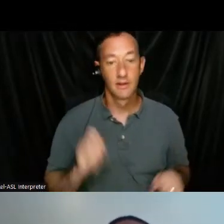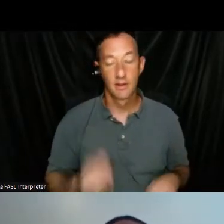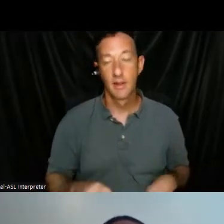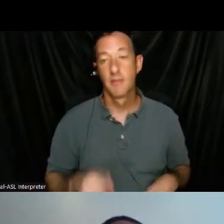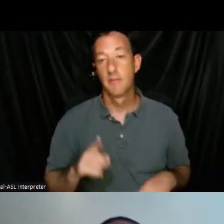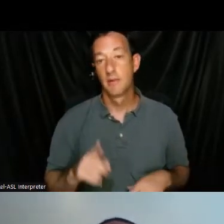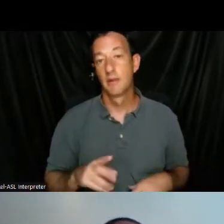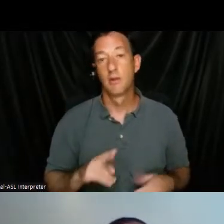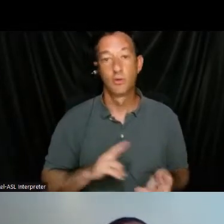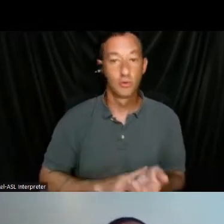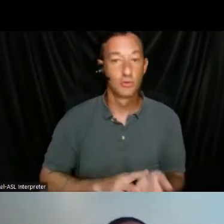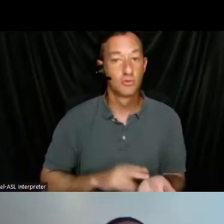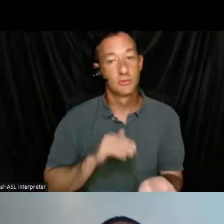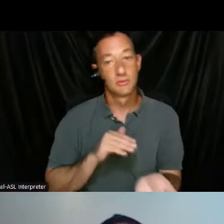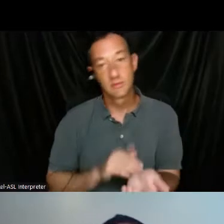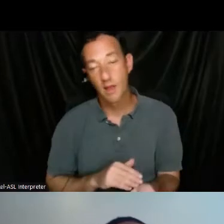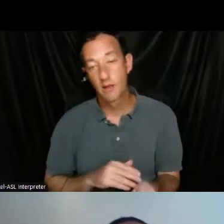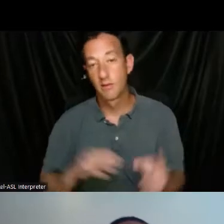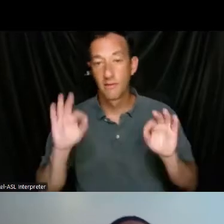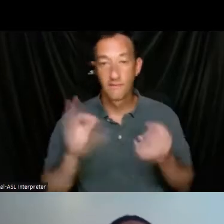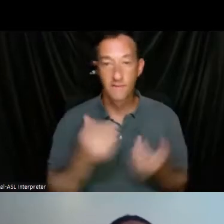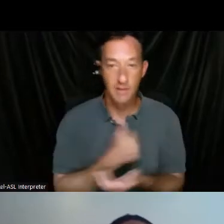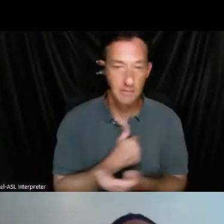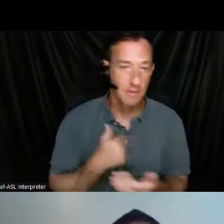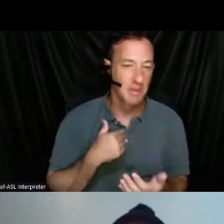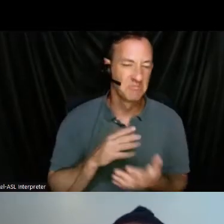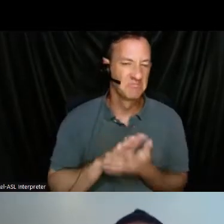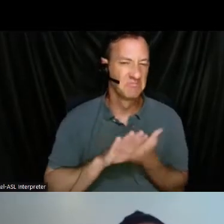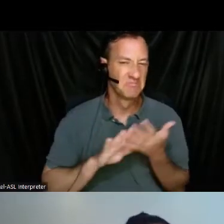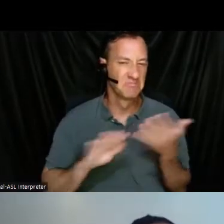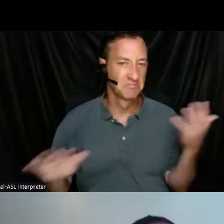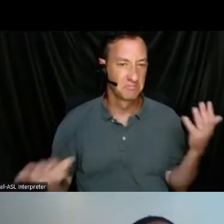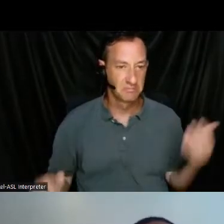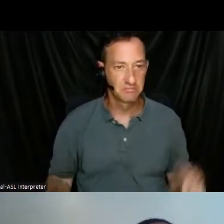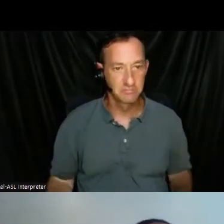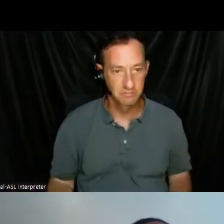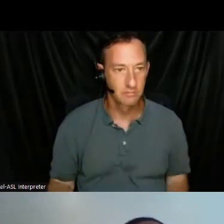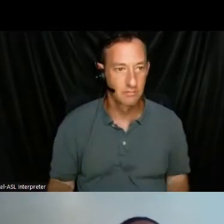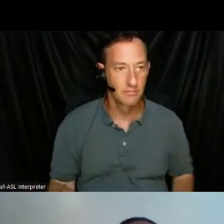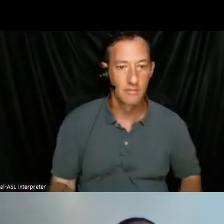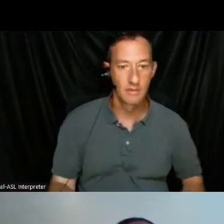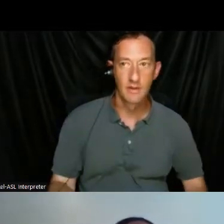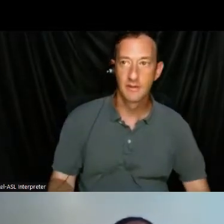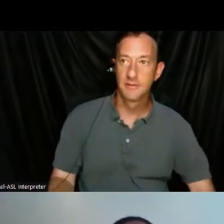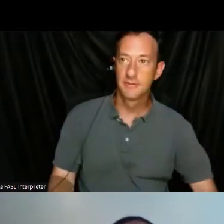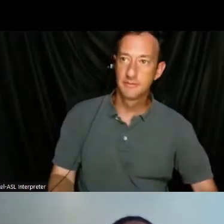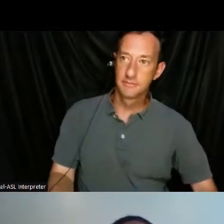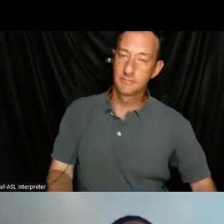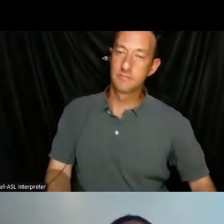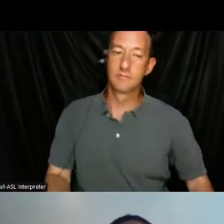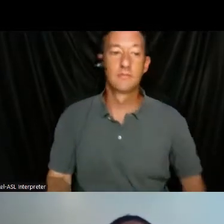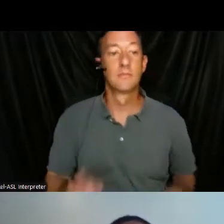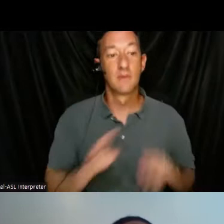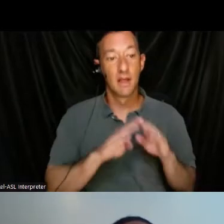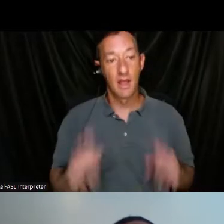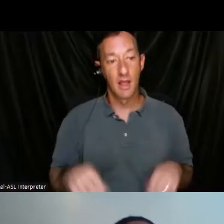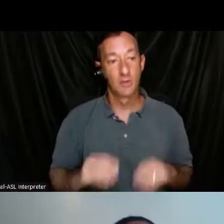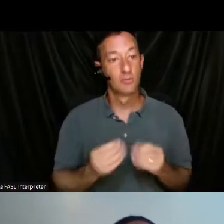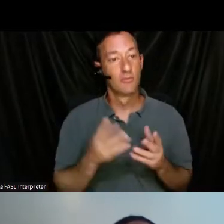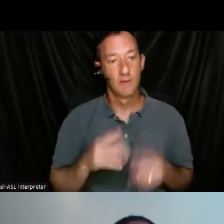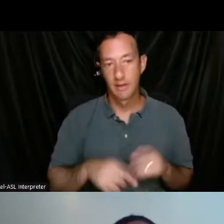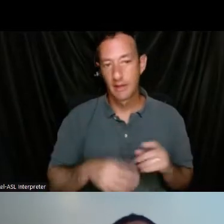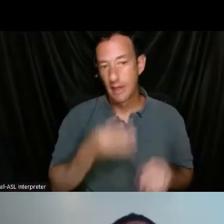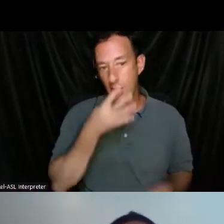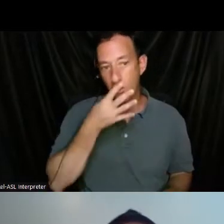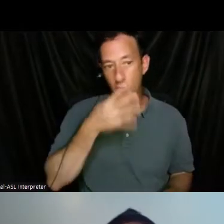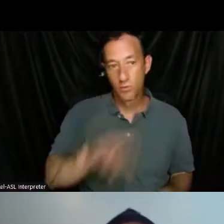a family member, anything of that kind of sort. Also to add, housing providers cannot ignore known